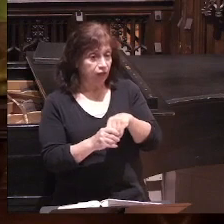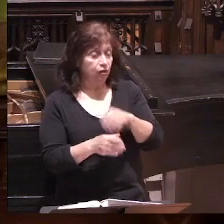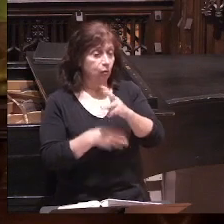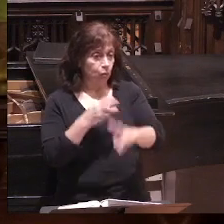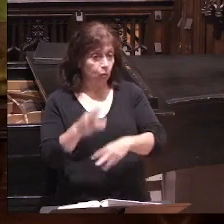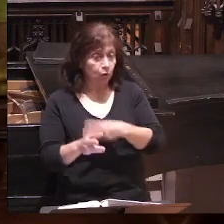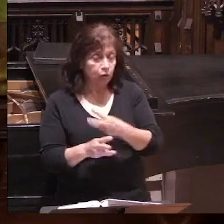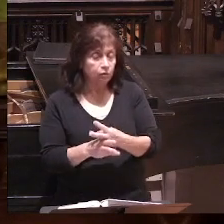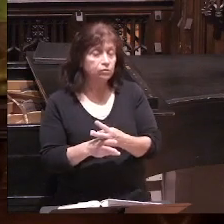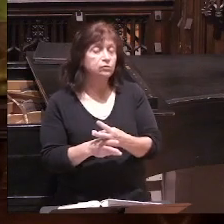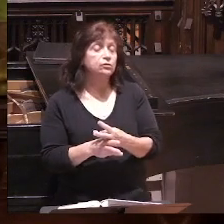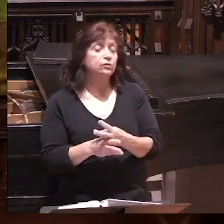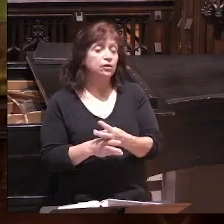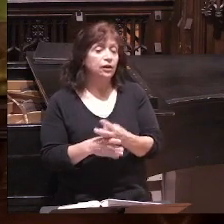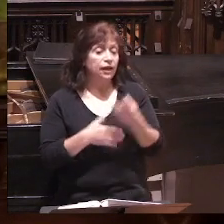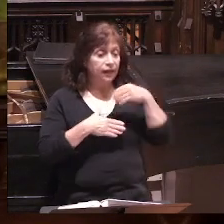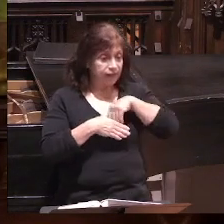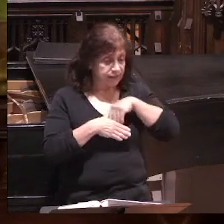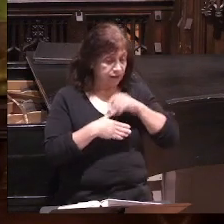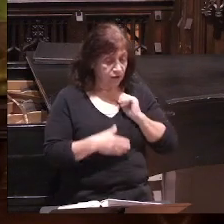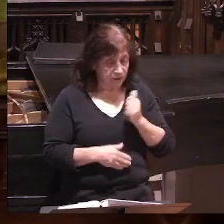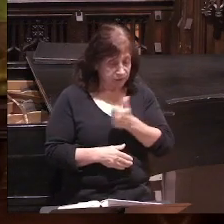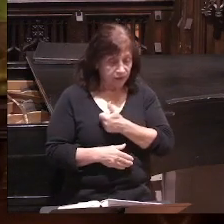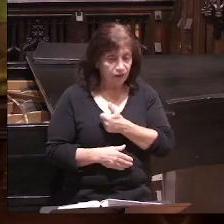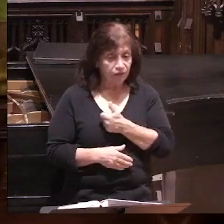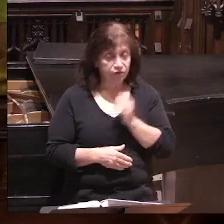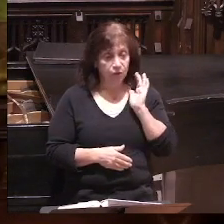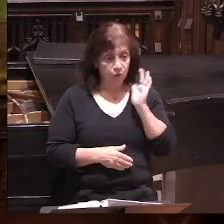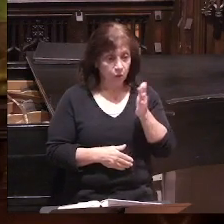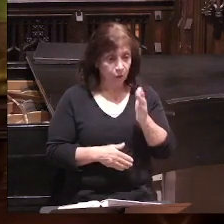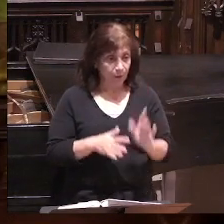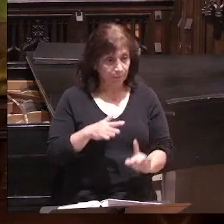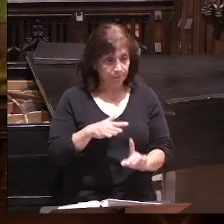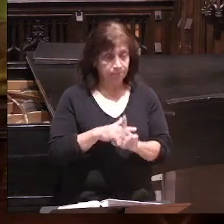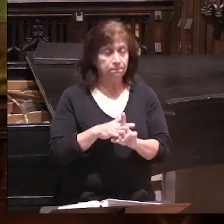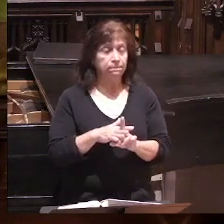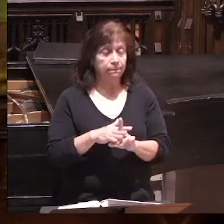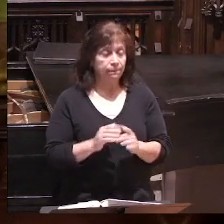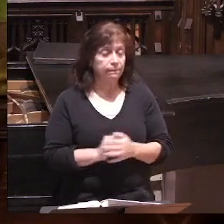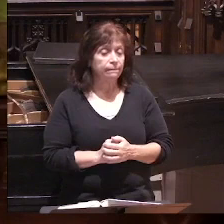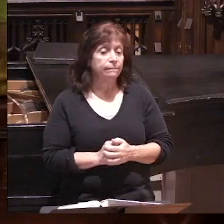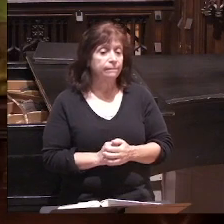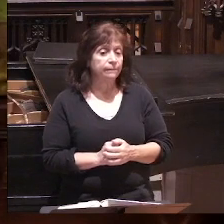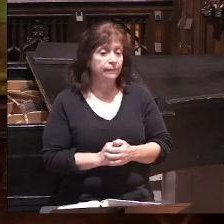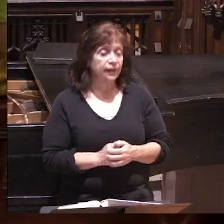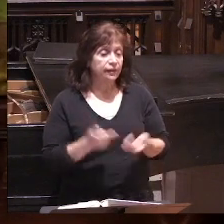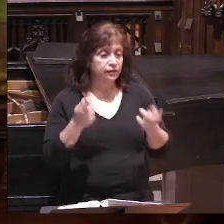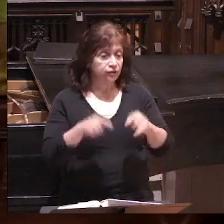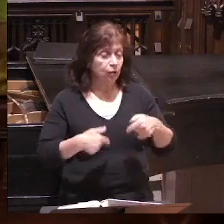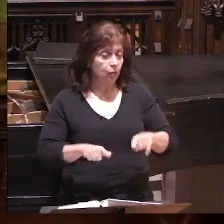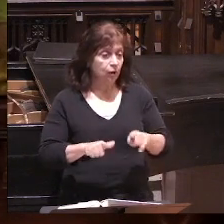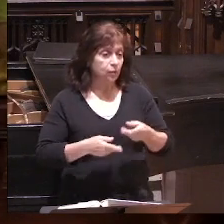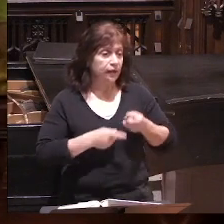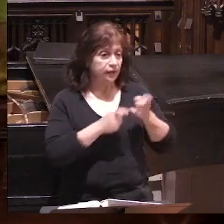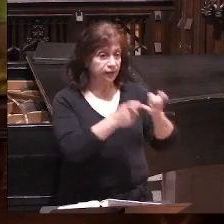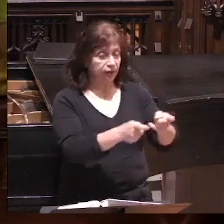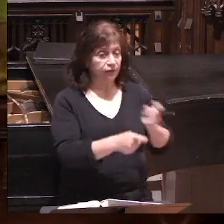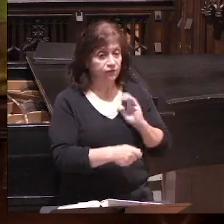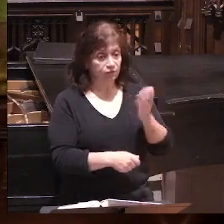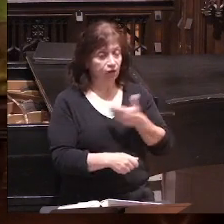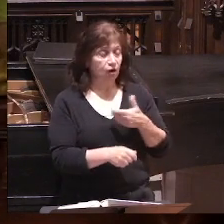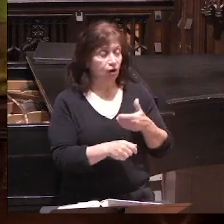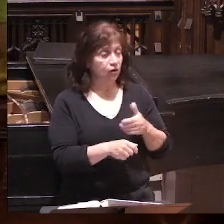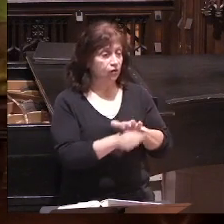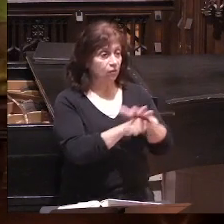world and in our very selves will come. Friends, as we give of our